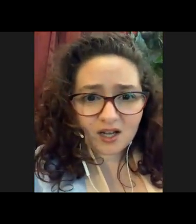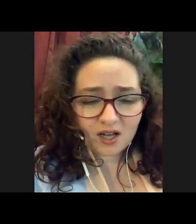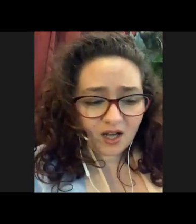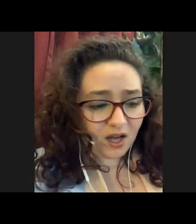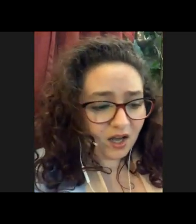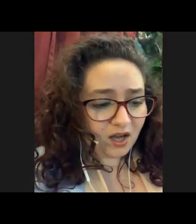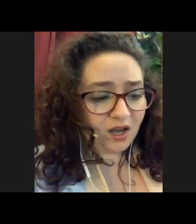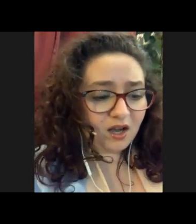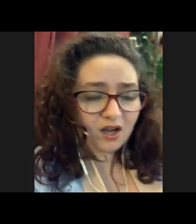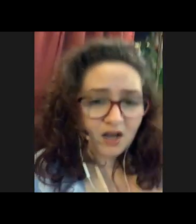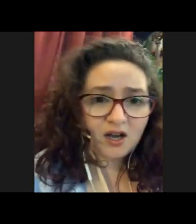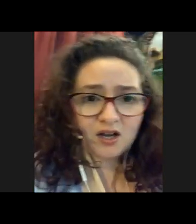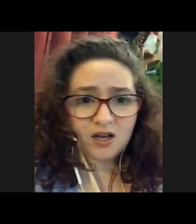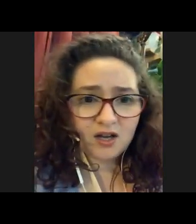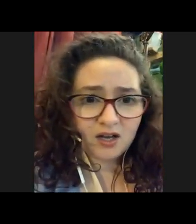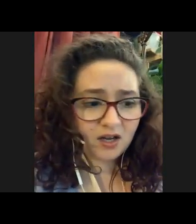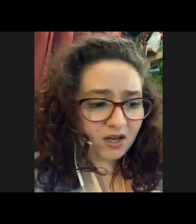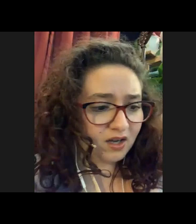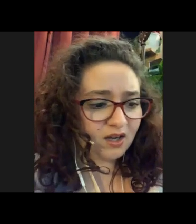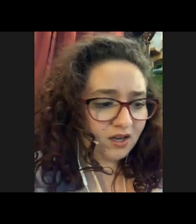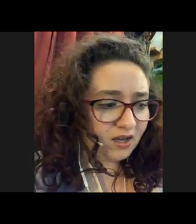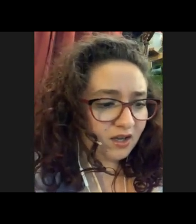Hurry in and bolt that door back up.